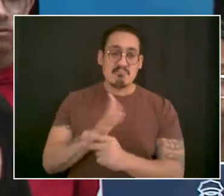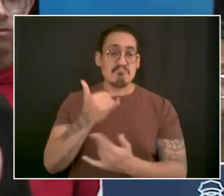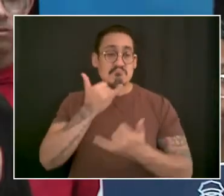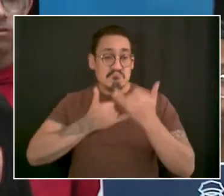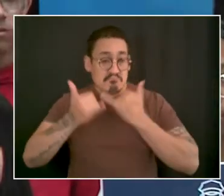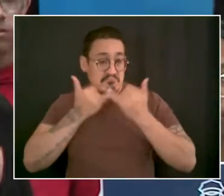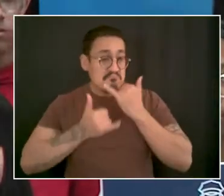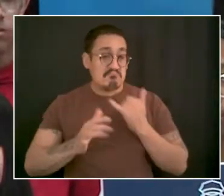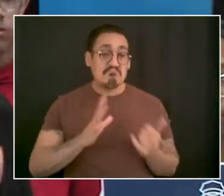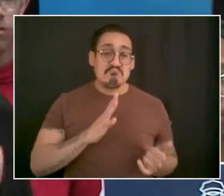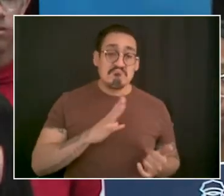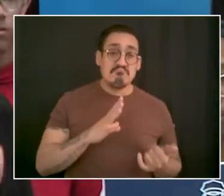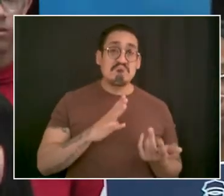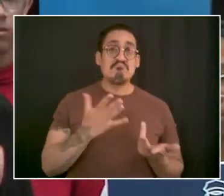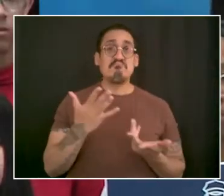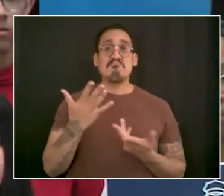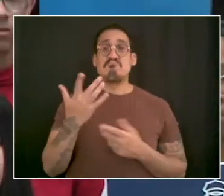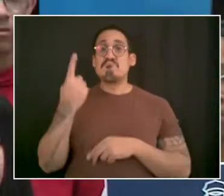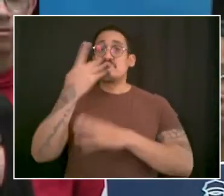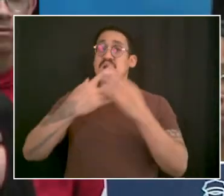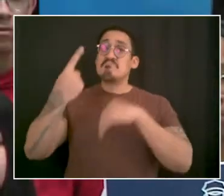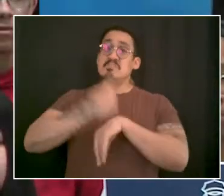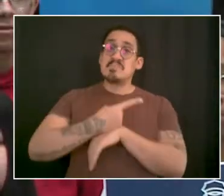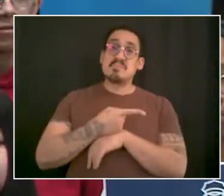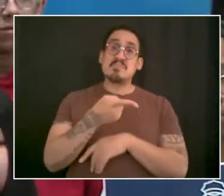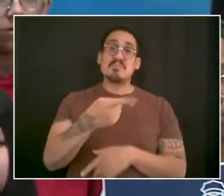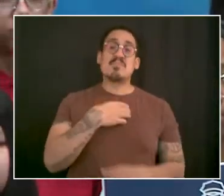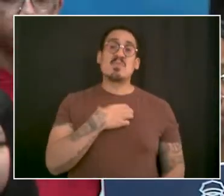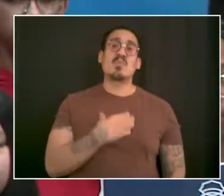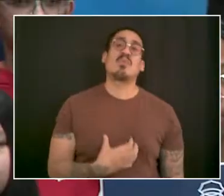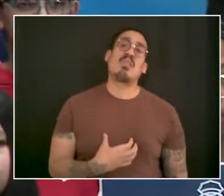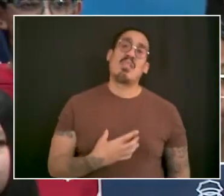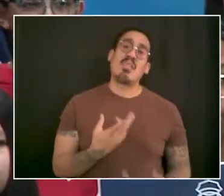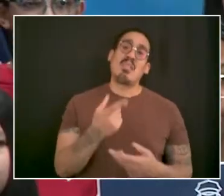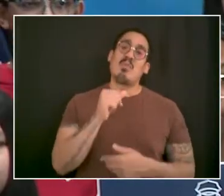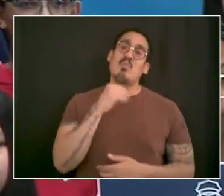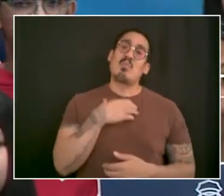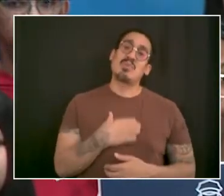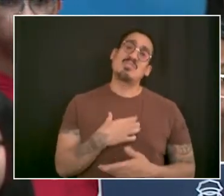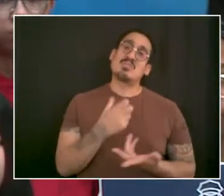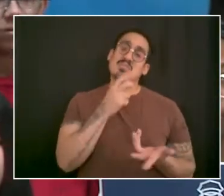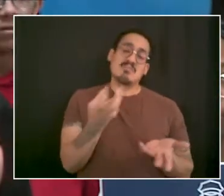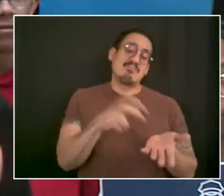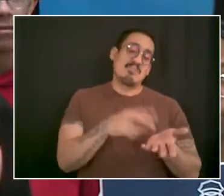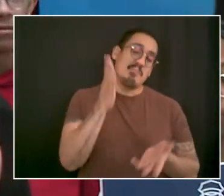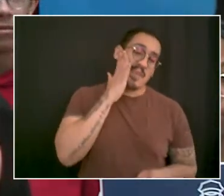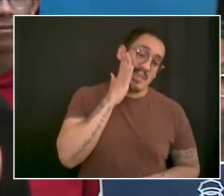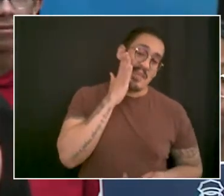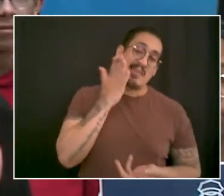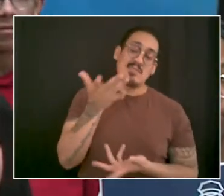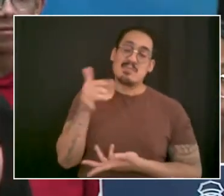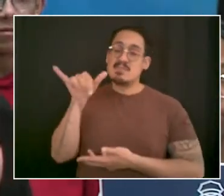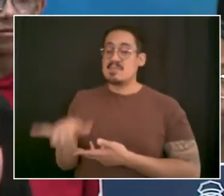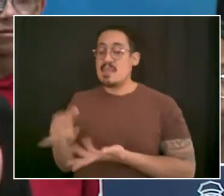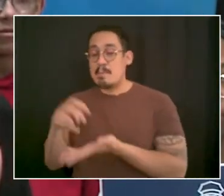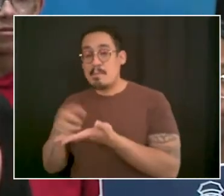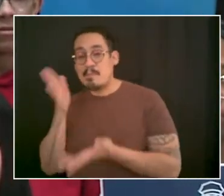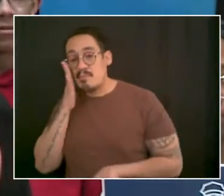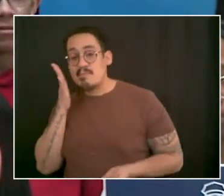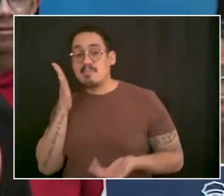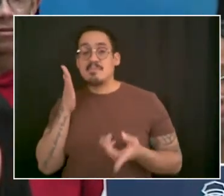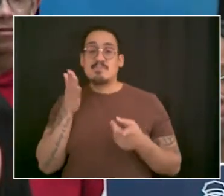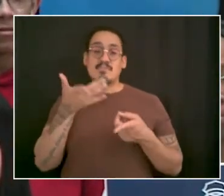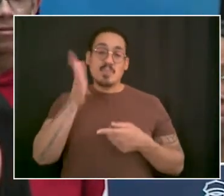be days where you're going to wish you got out of bed, and you're going to be days you wish you didn't get out of bed. You're going to stumble. You're